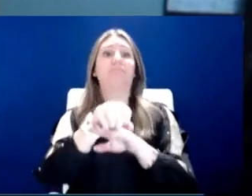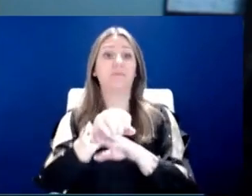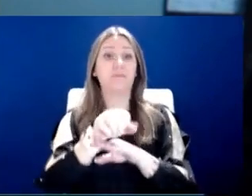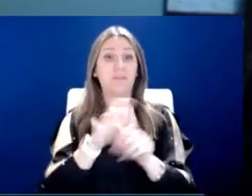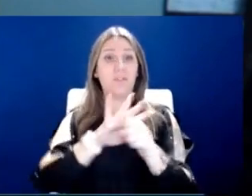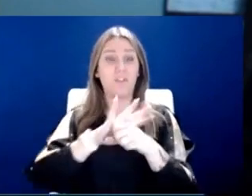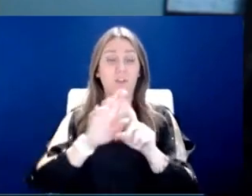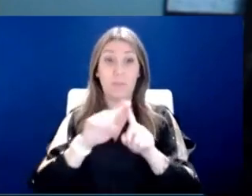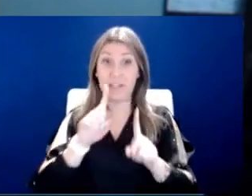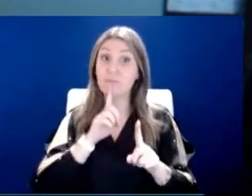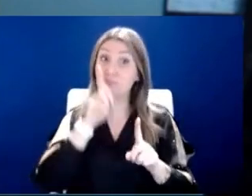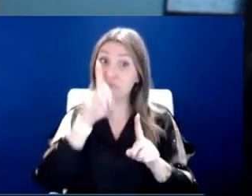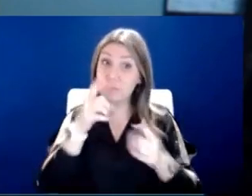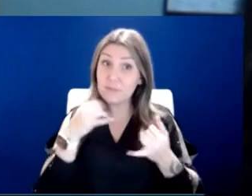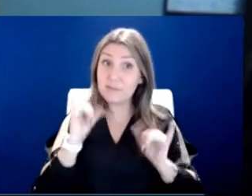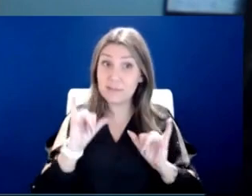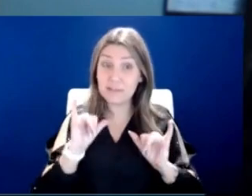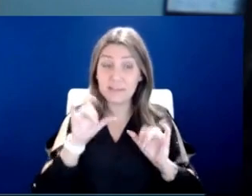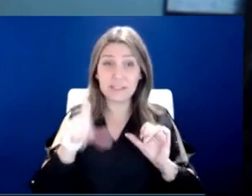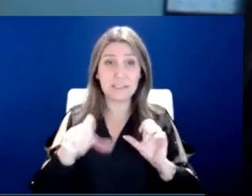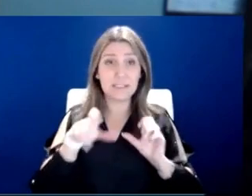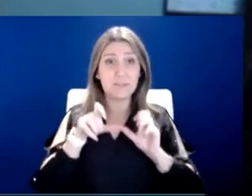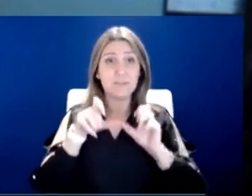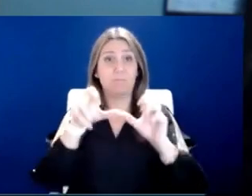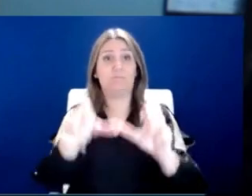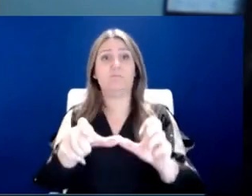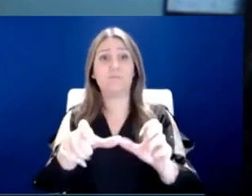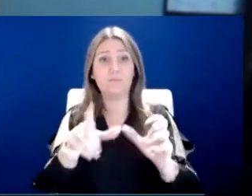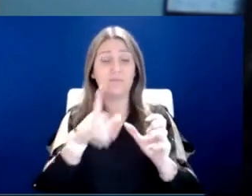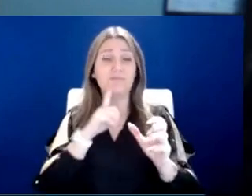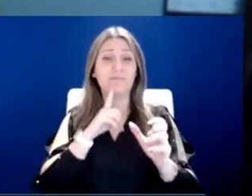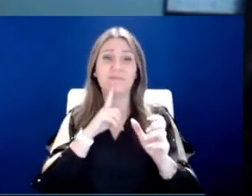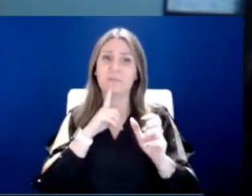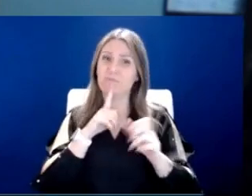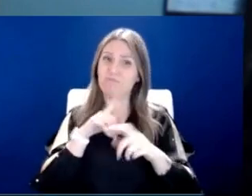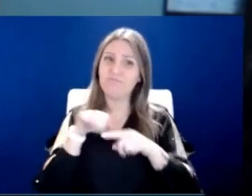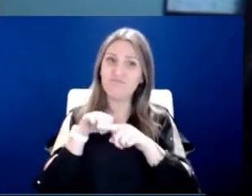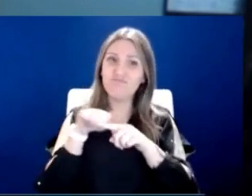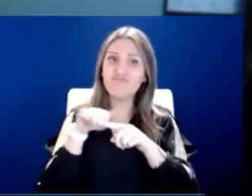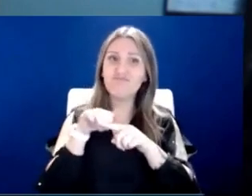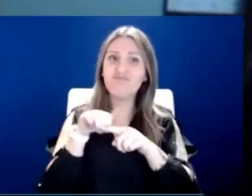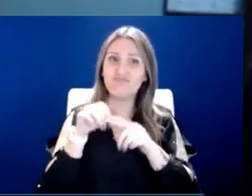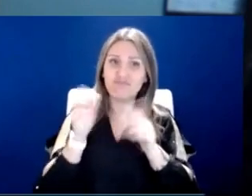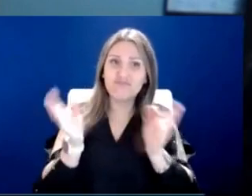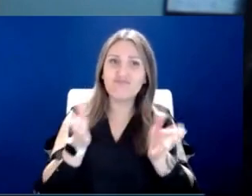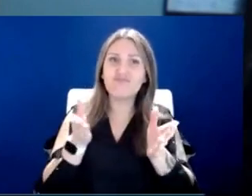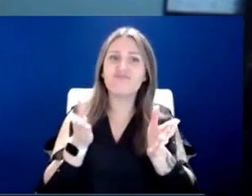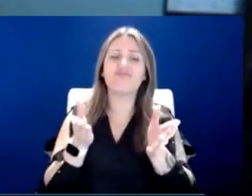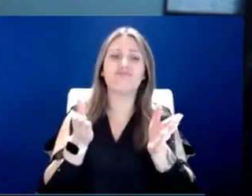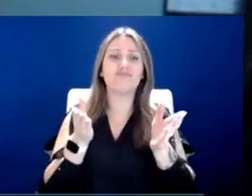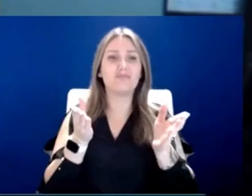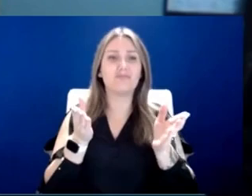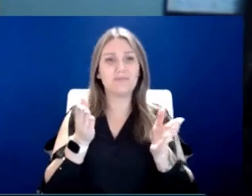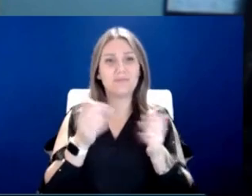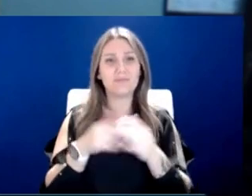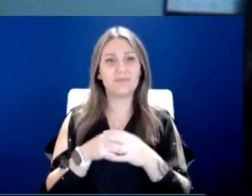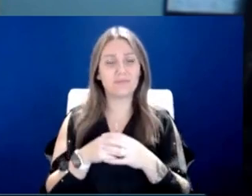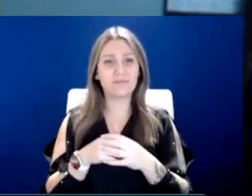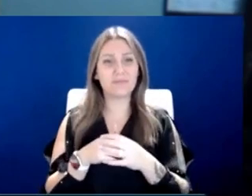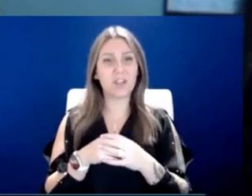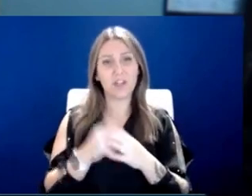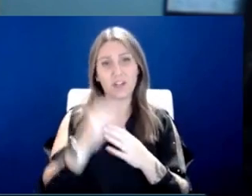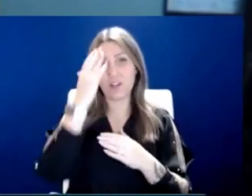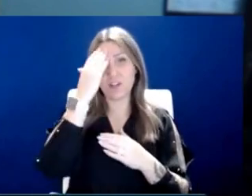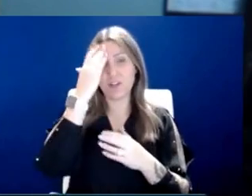to continue to grease those wheels and push on, knowing kind of what things to look for